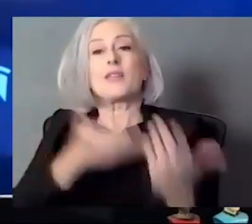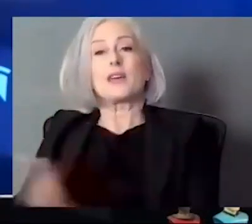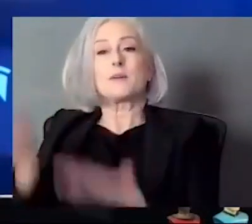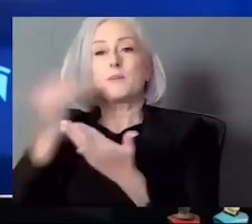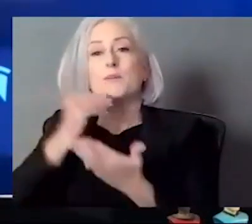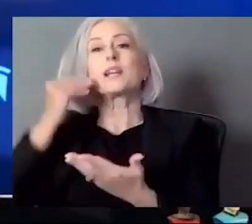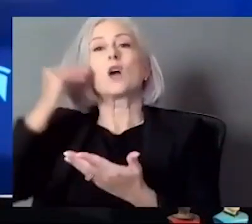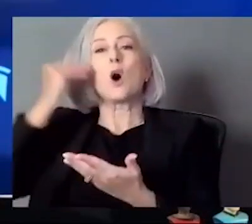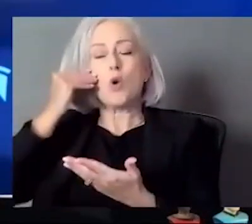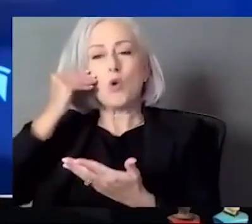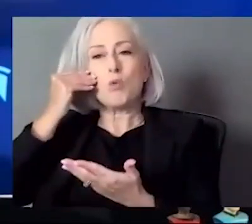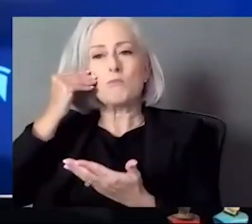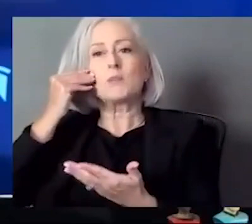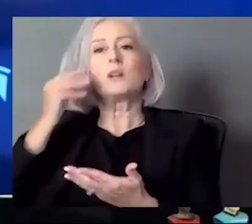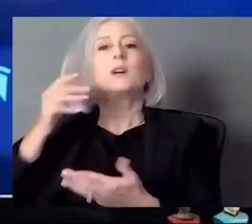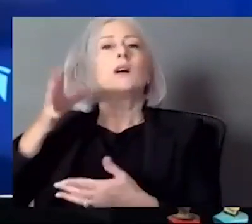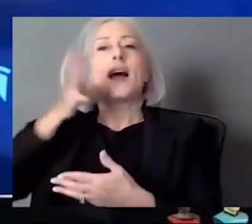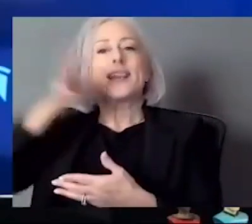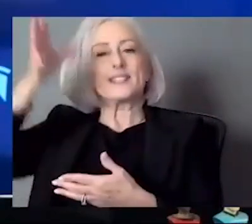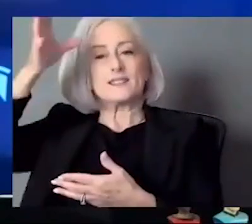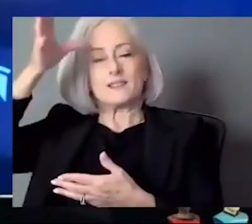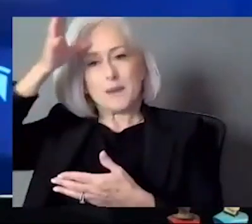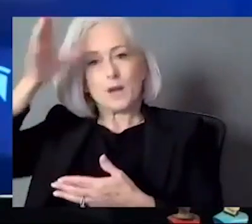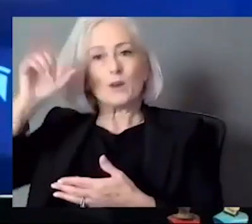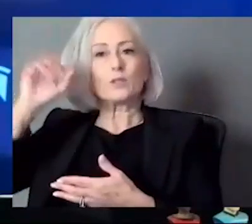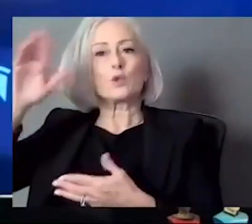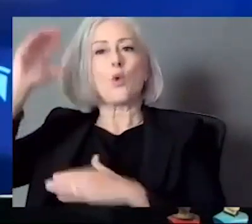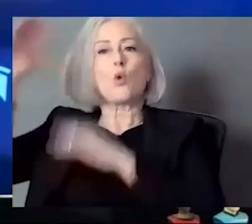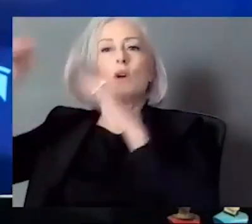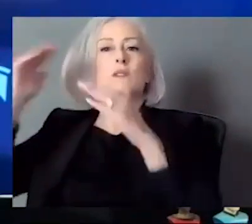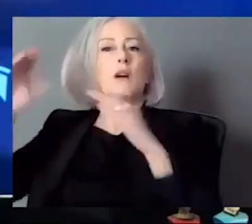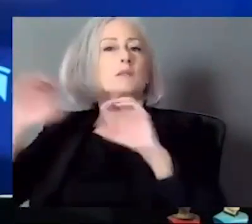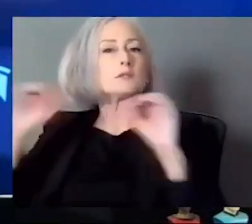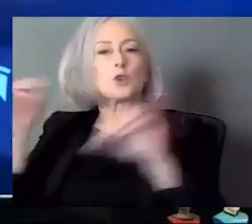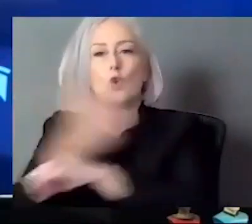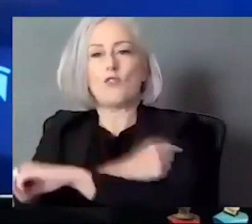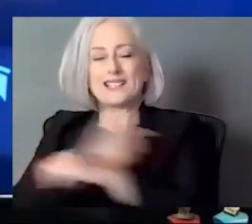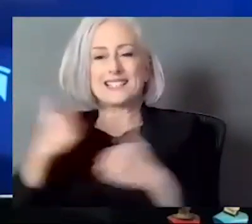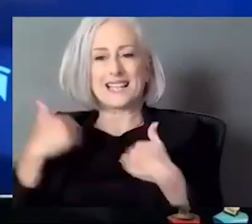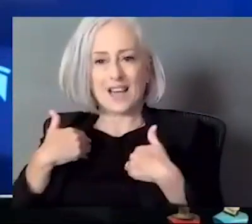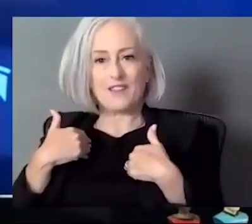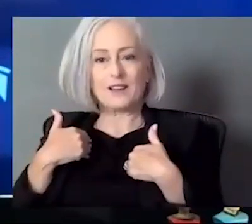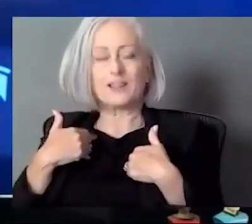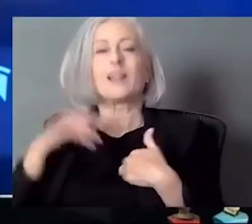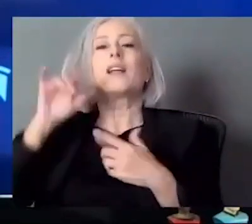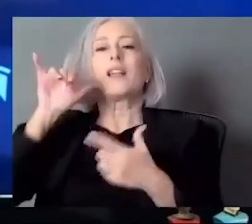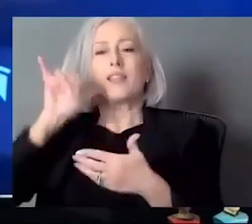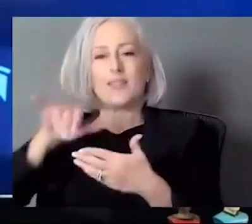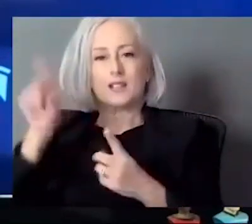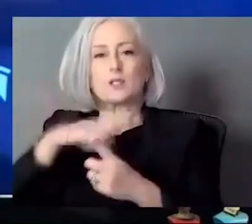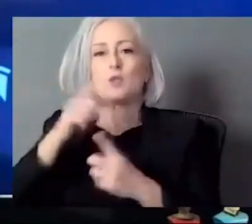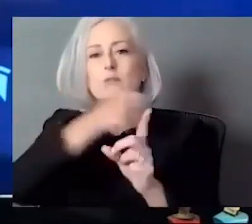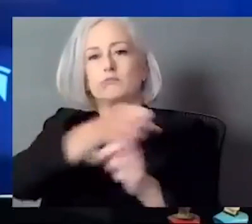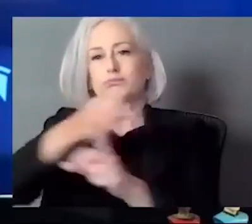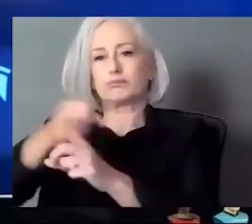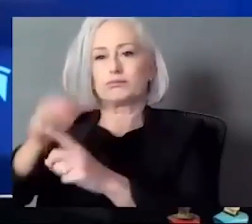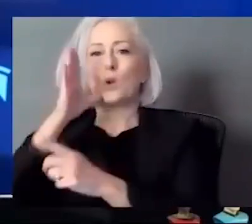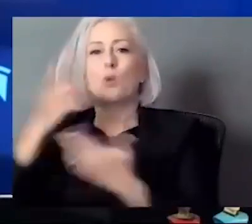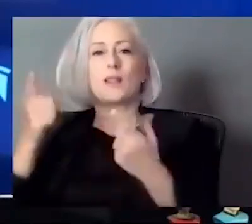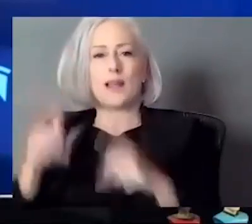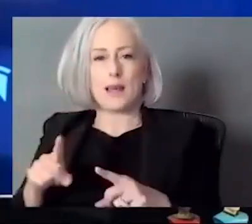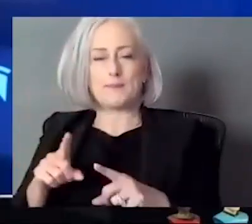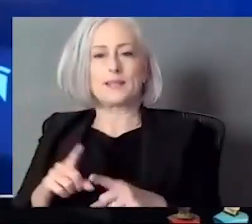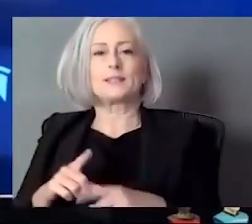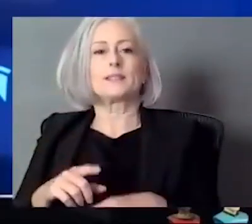And that's what I think is probably, it's events like that where you're inside and people are congregated together that still can cause